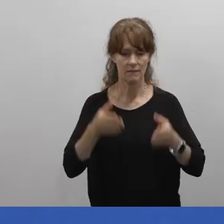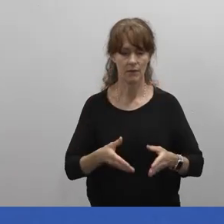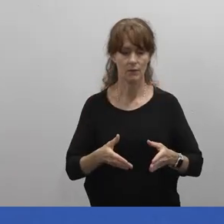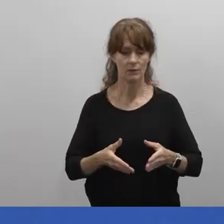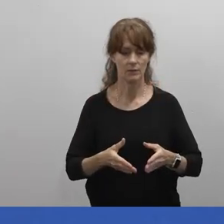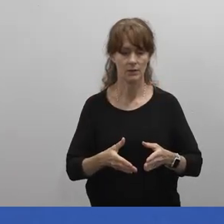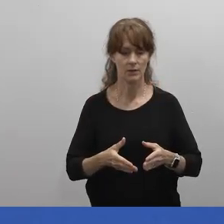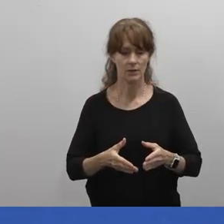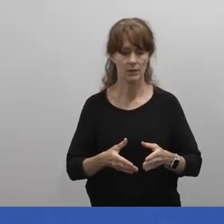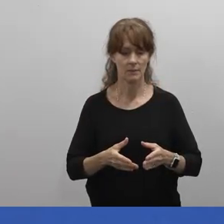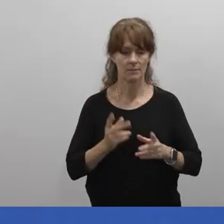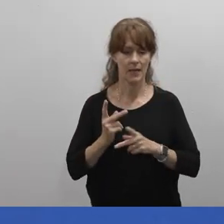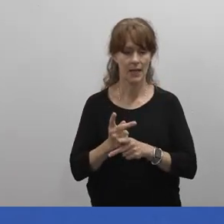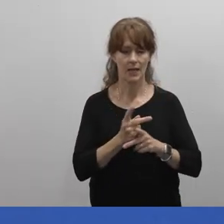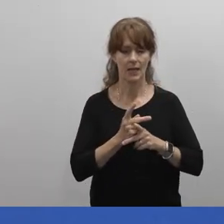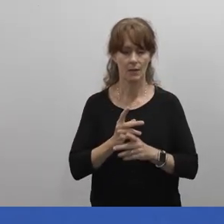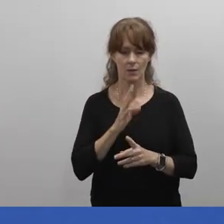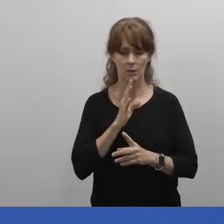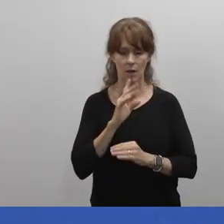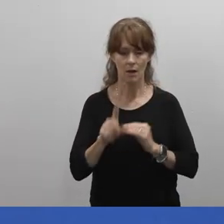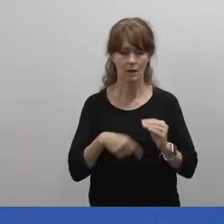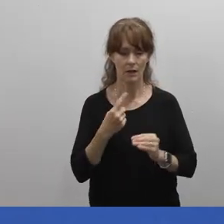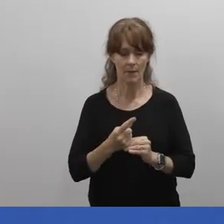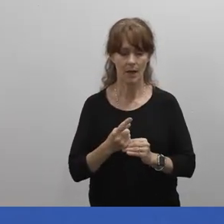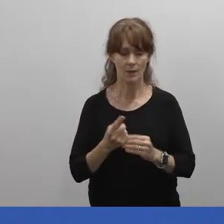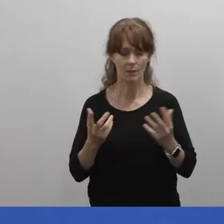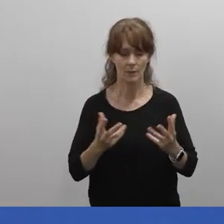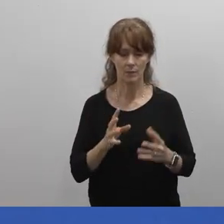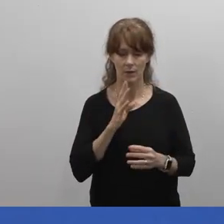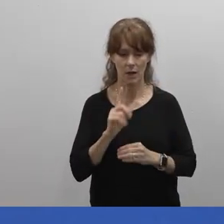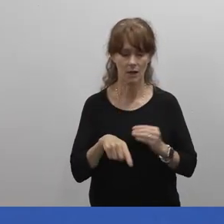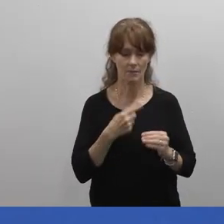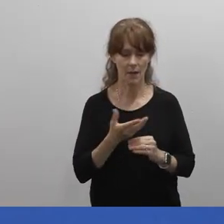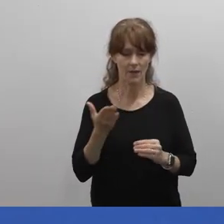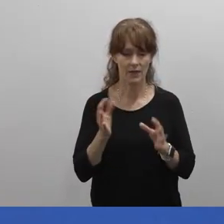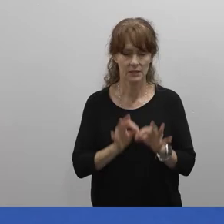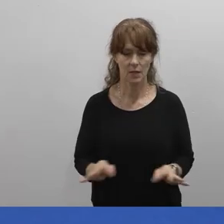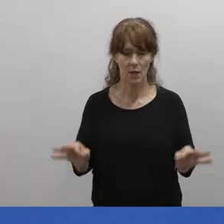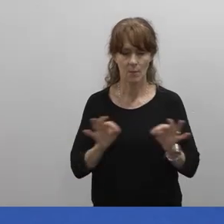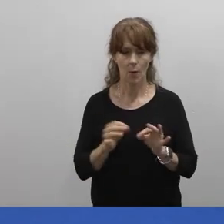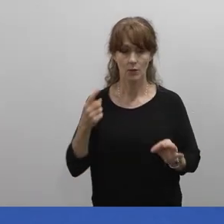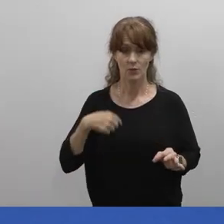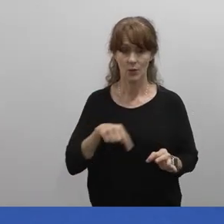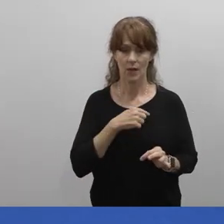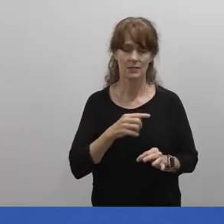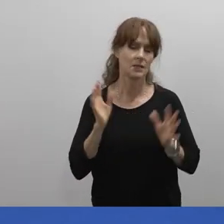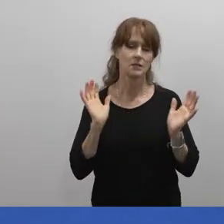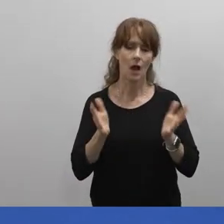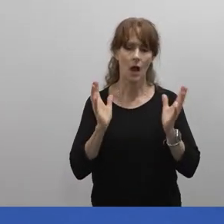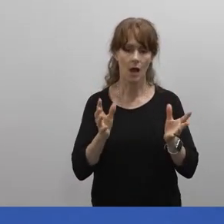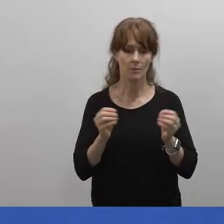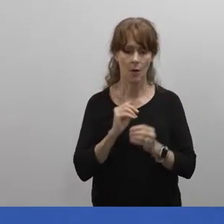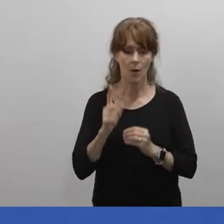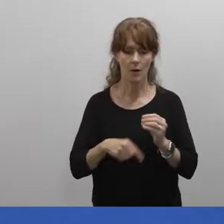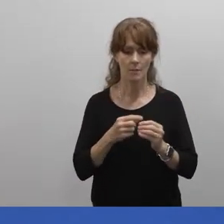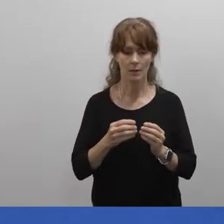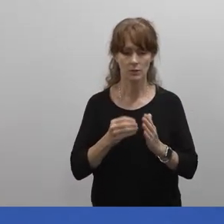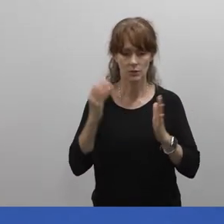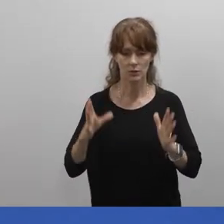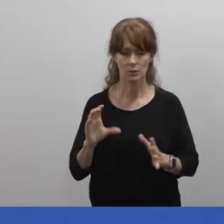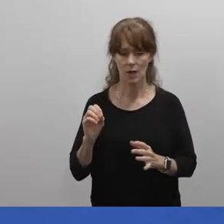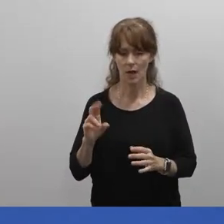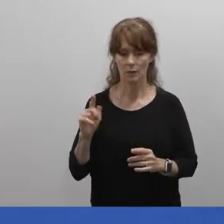of what do we as a governance team talk about? Because we talk about things that are important to us. So if we continue to talk more about student